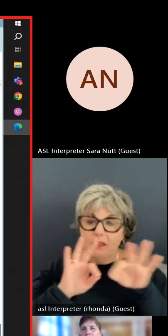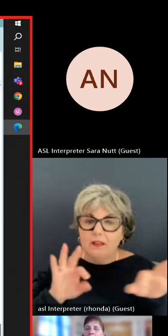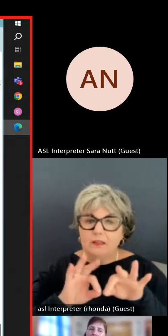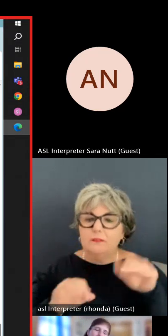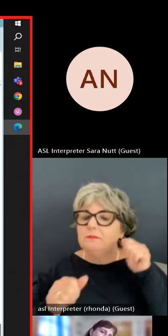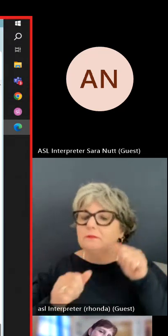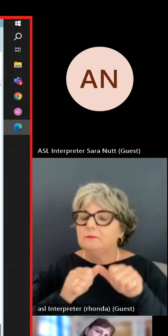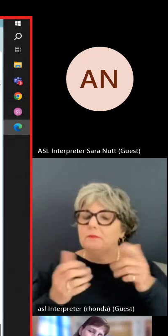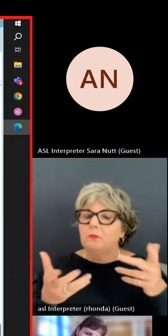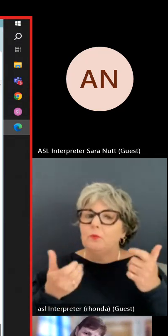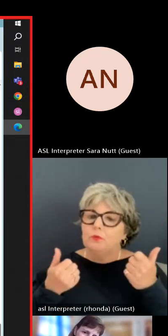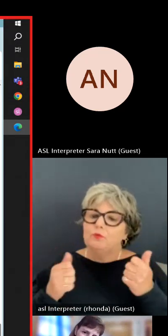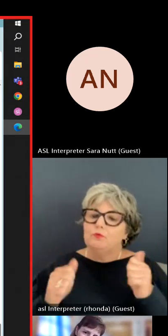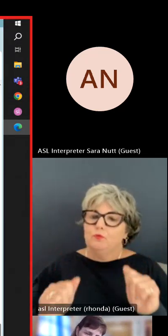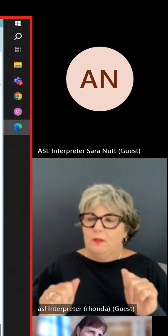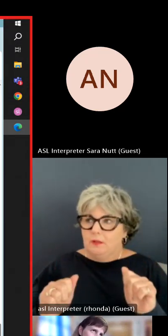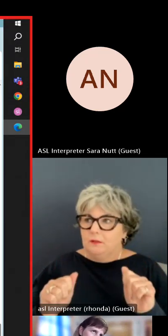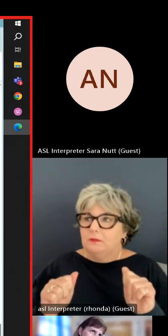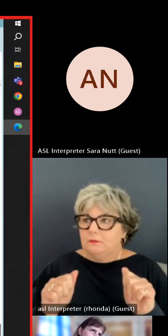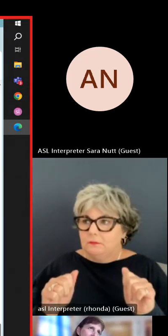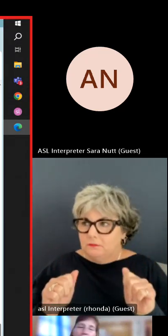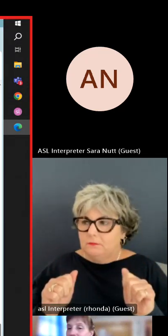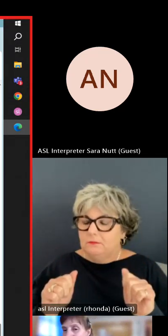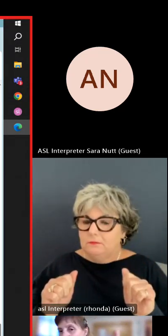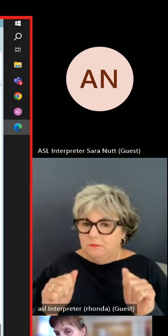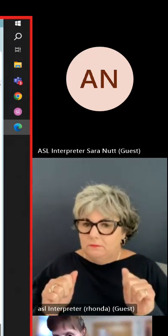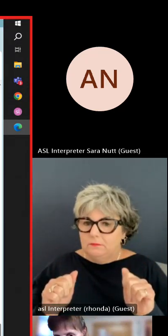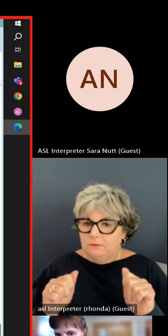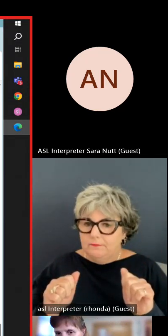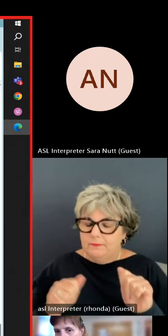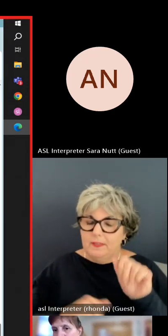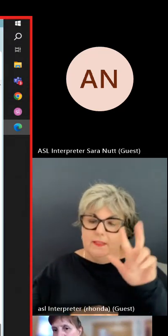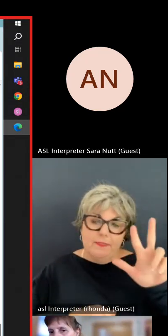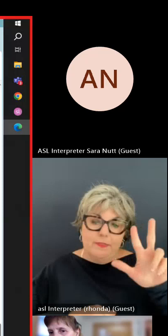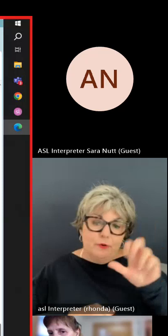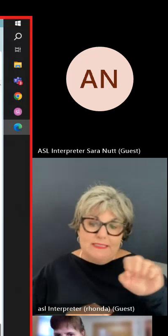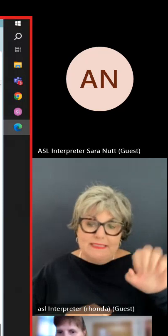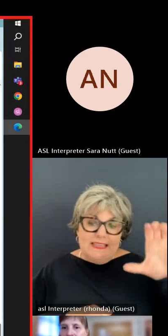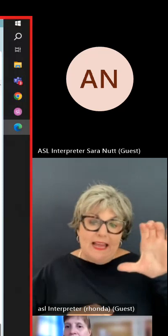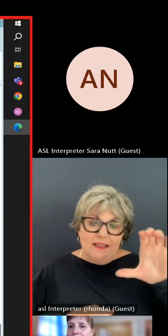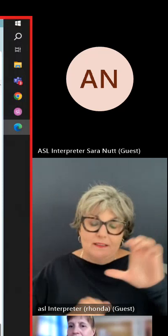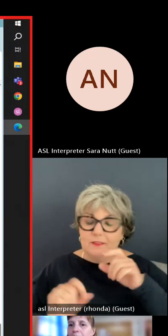Remember that you want to try to get in 3 seconds what